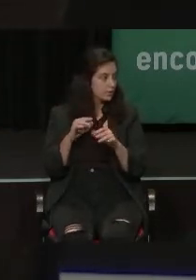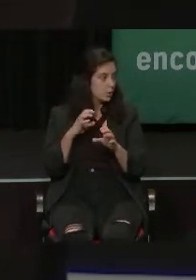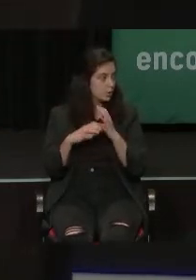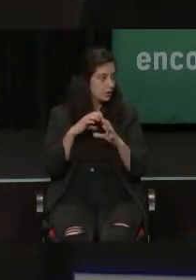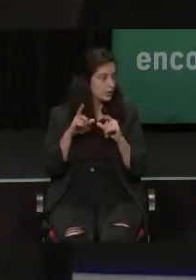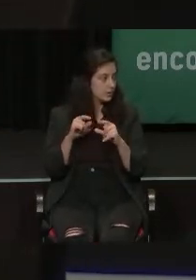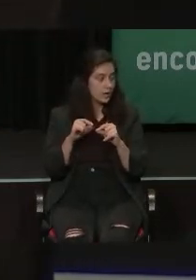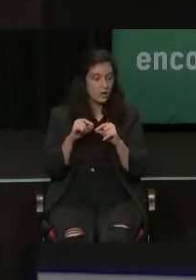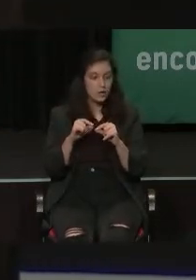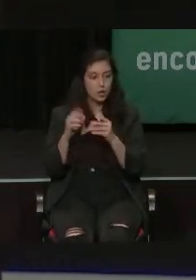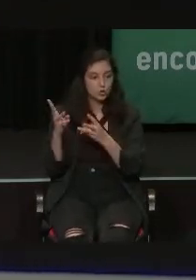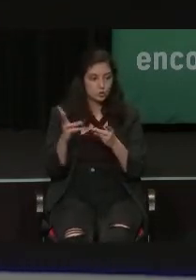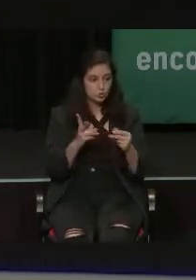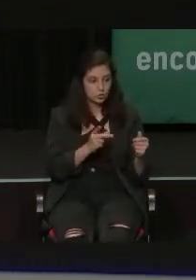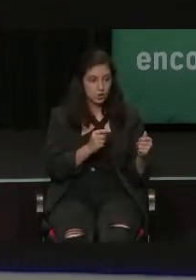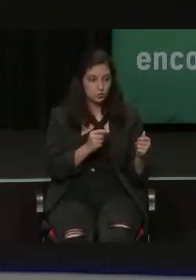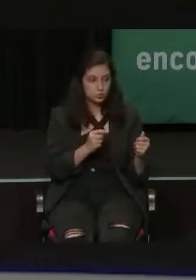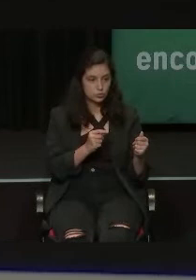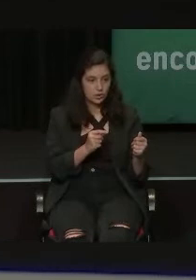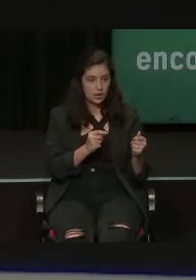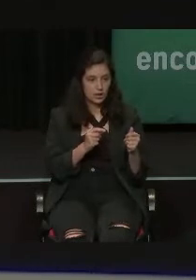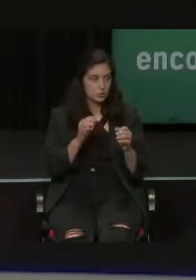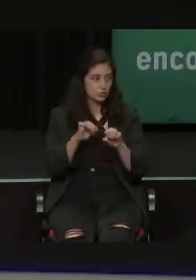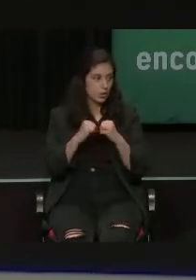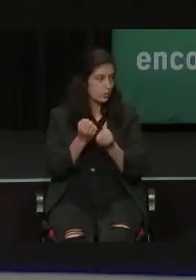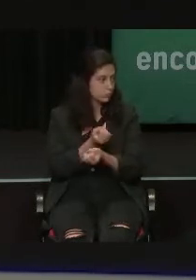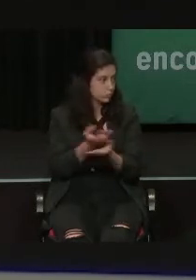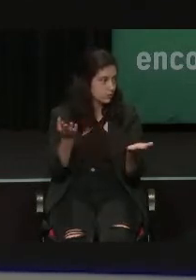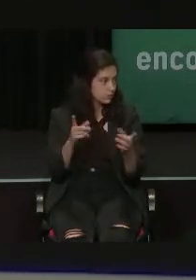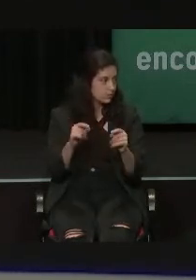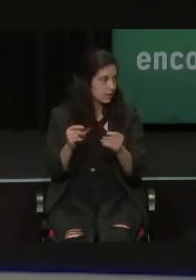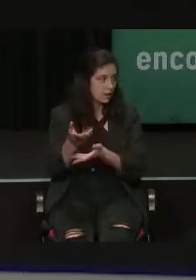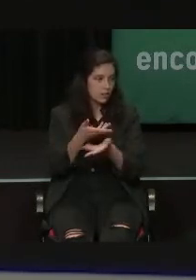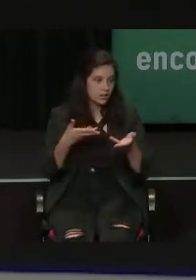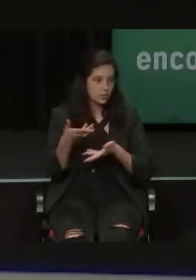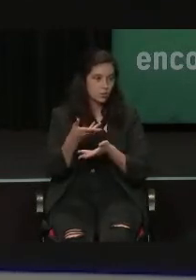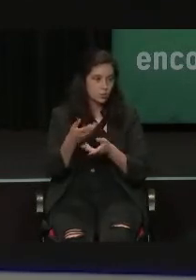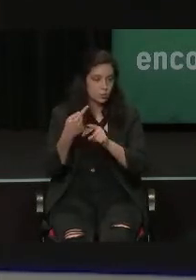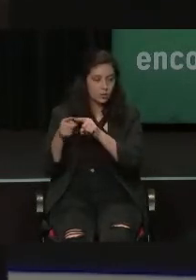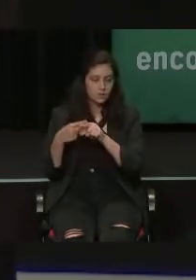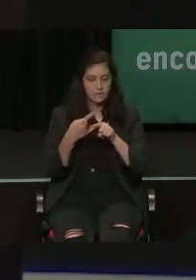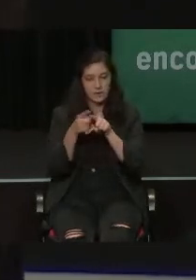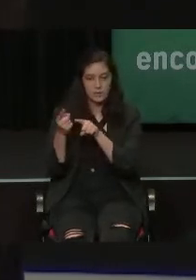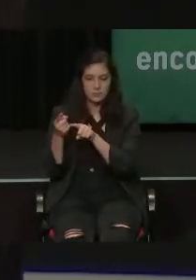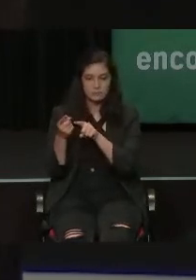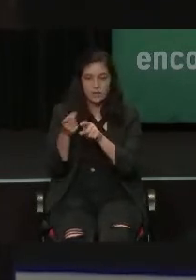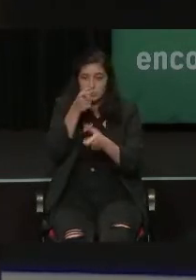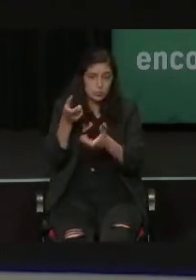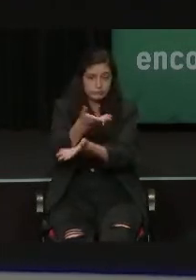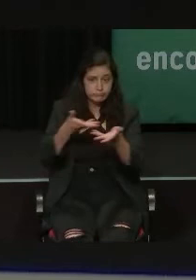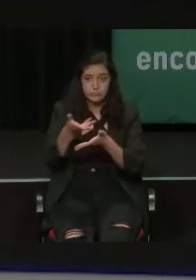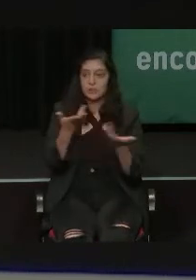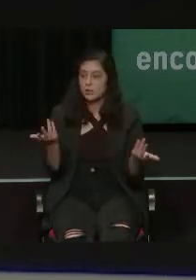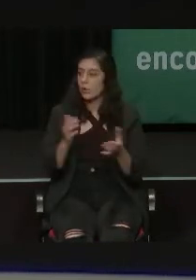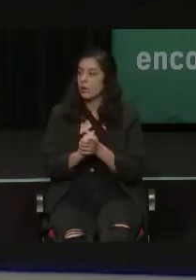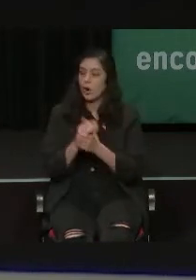communicate our results to society and interact with the different people. So thank